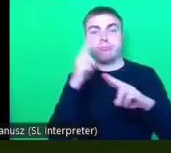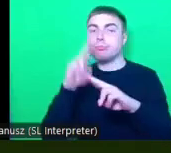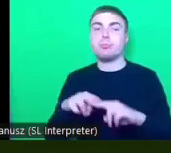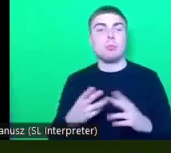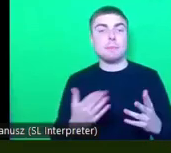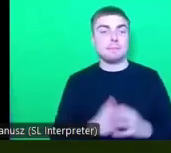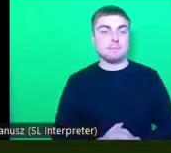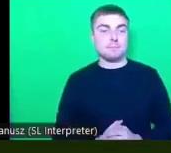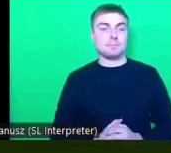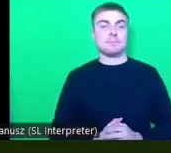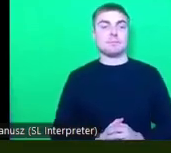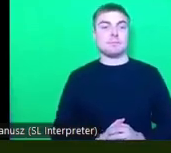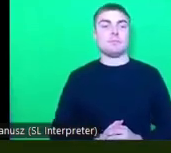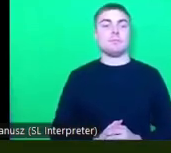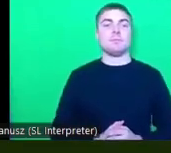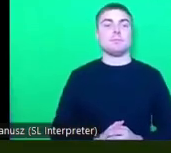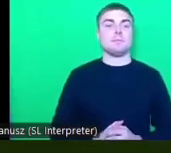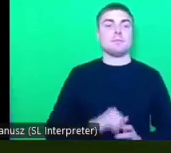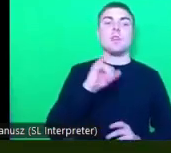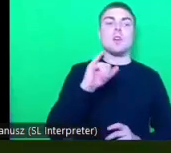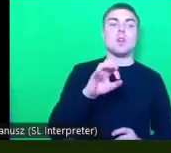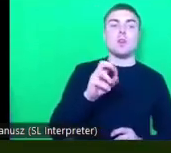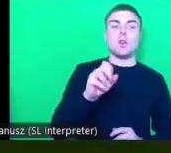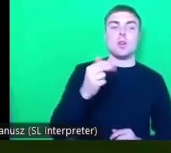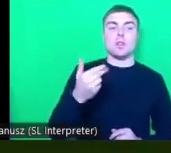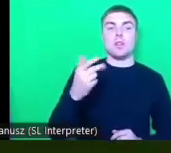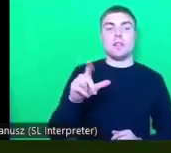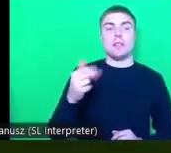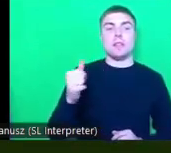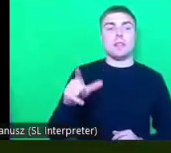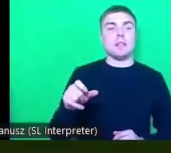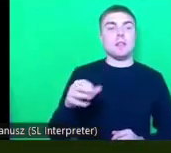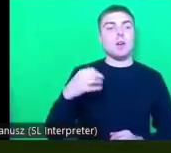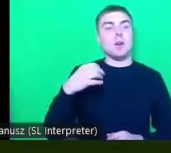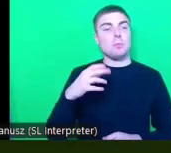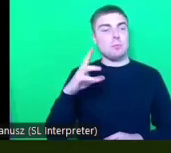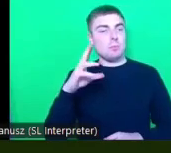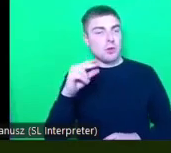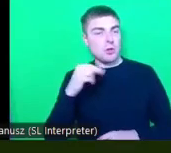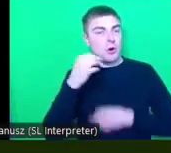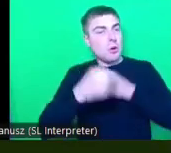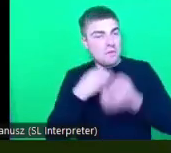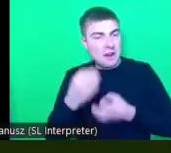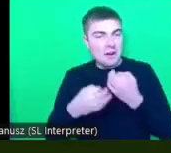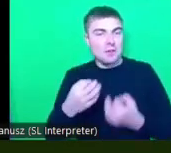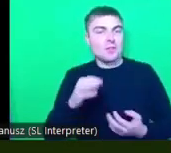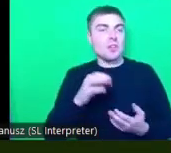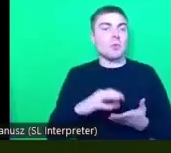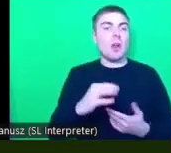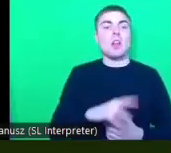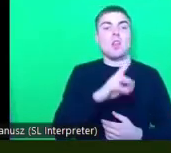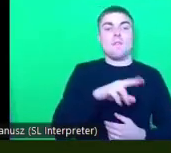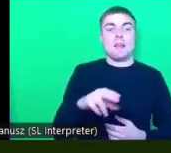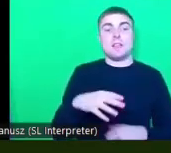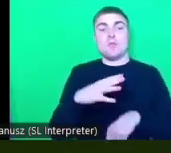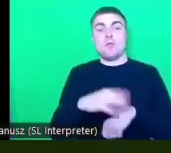Norway and Sweden have two different methods to survey browsing damages on Scots